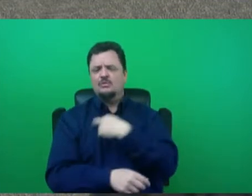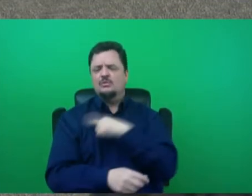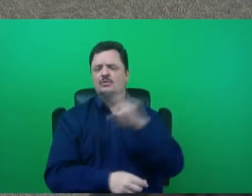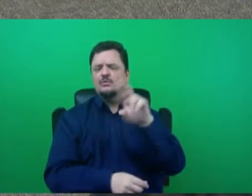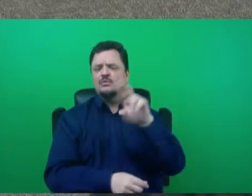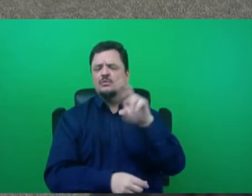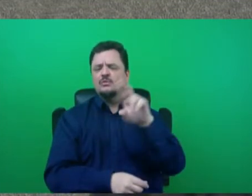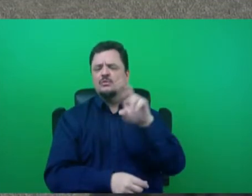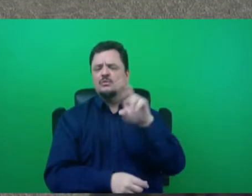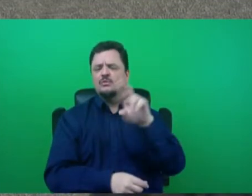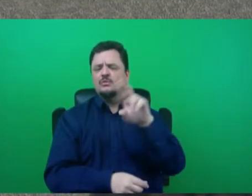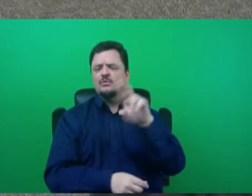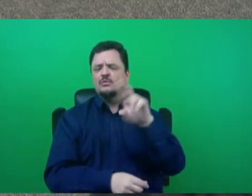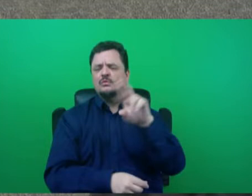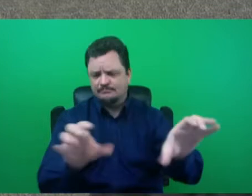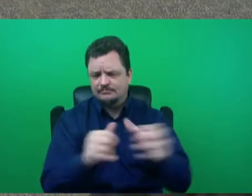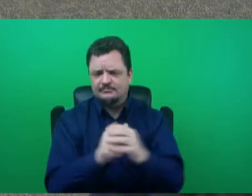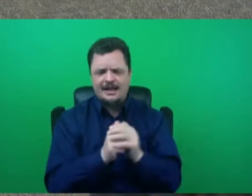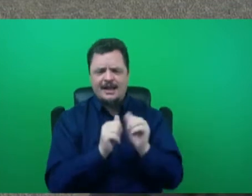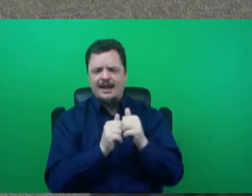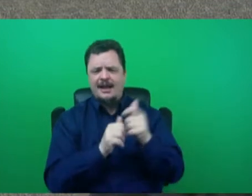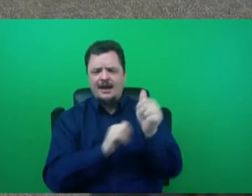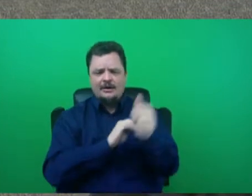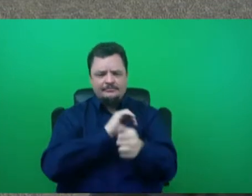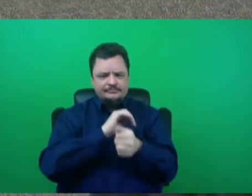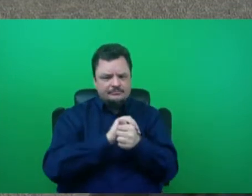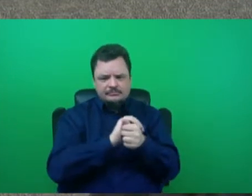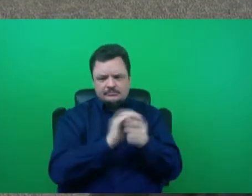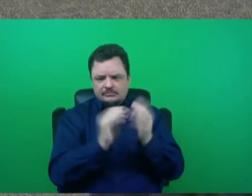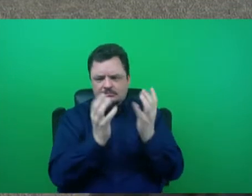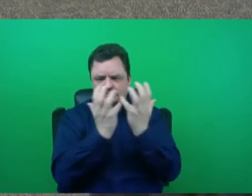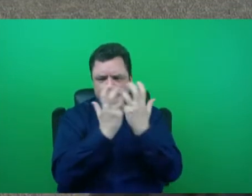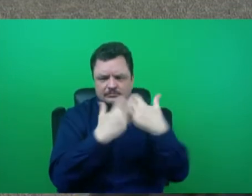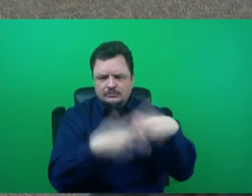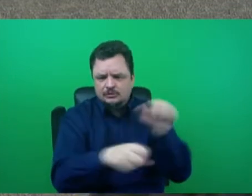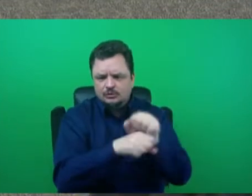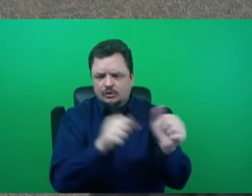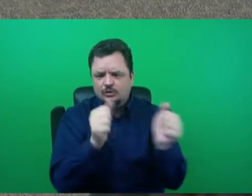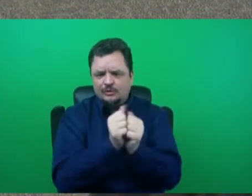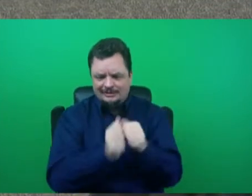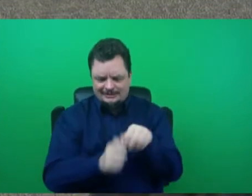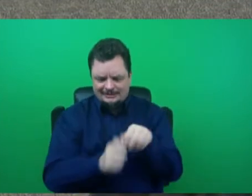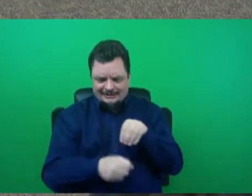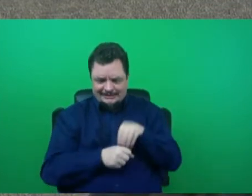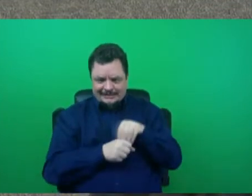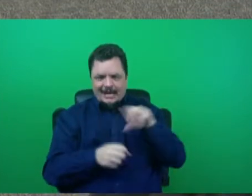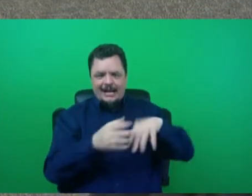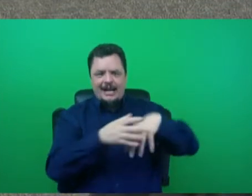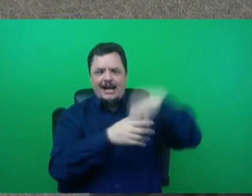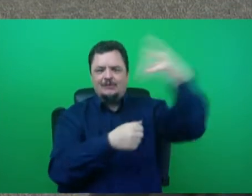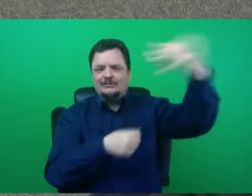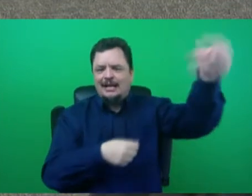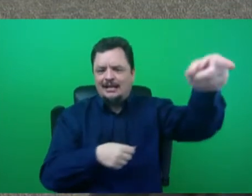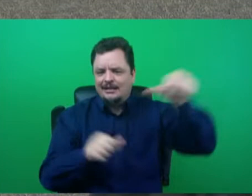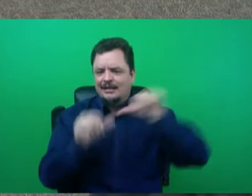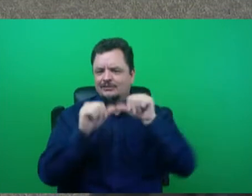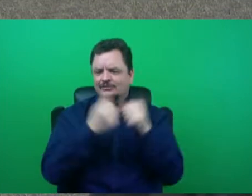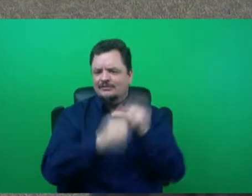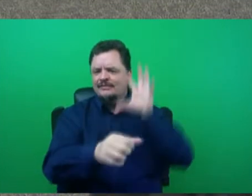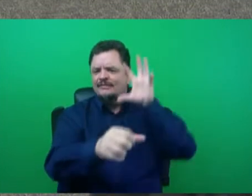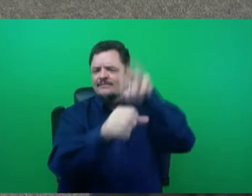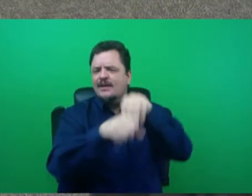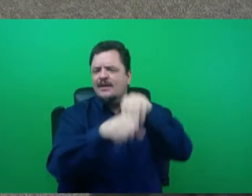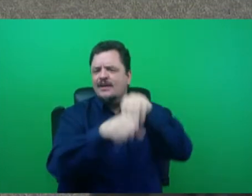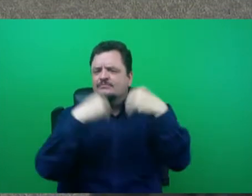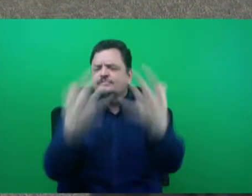as the cases the nurses that I work with right now, both inside and outside of this agency, who are involved in providing medical care, case management, and